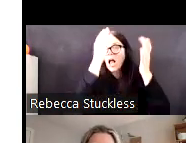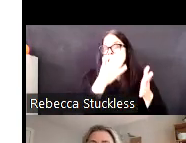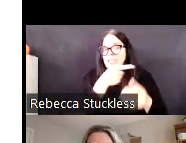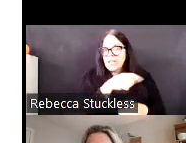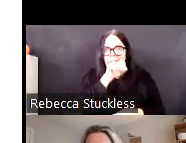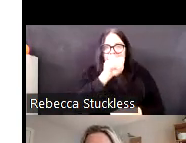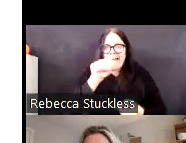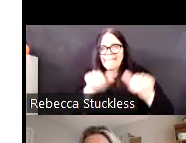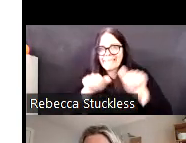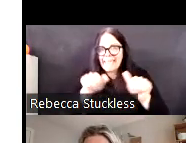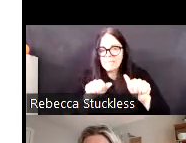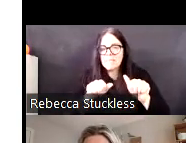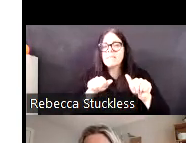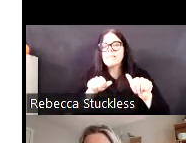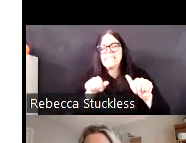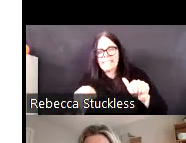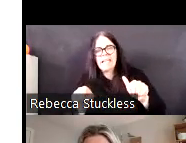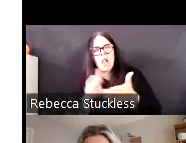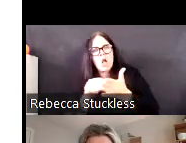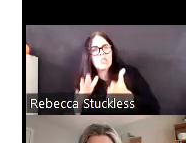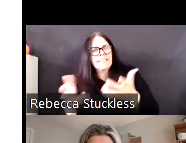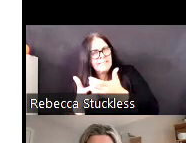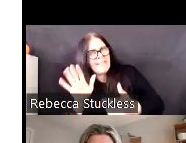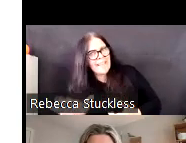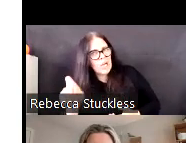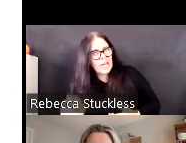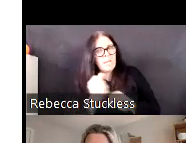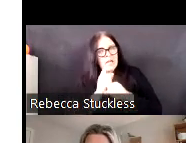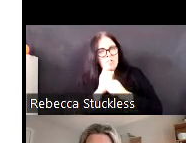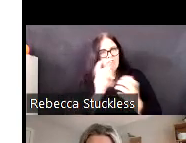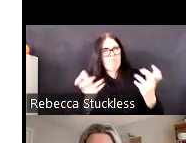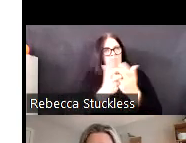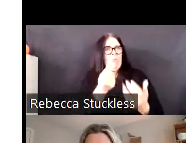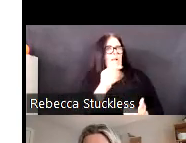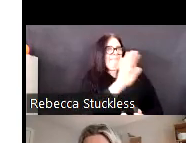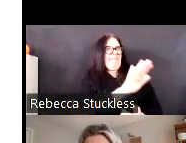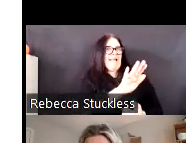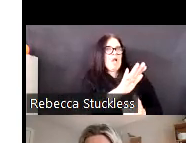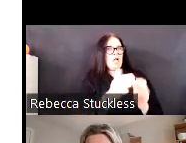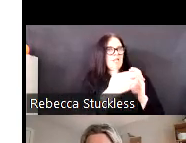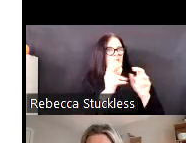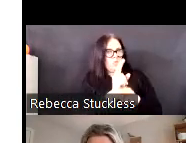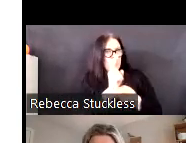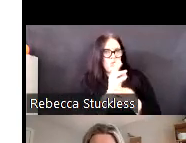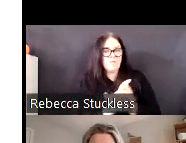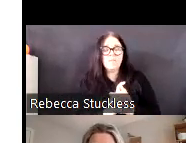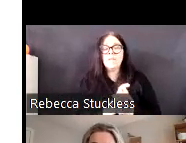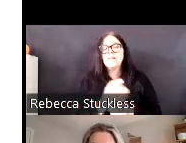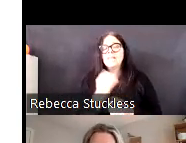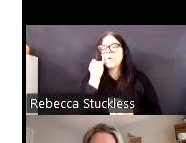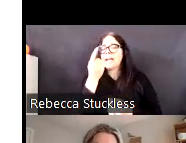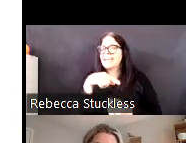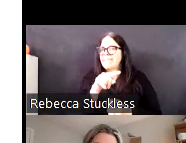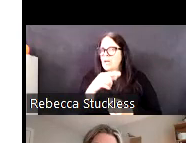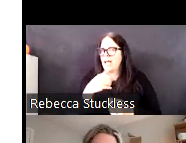assessments to make sure that they're as close to what they are using as possible. And if you have a question about sharing this type of